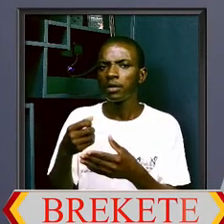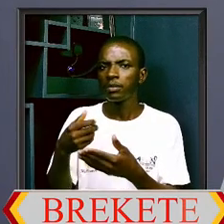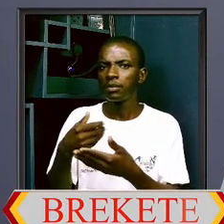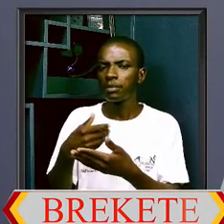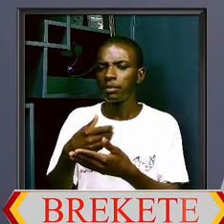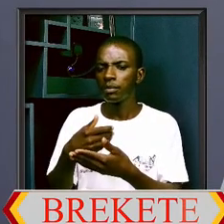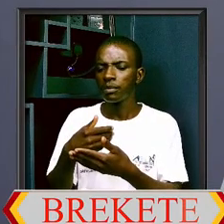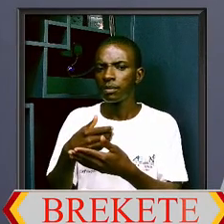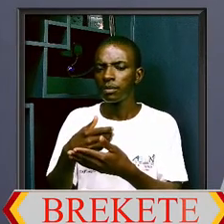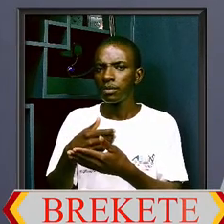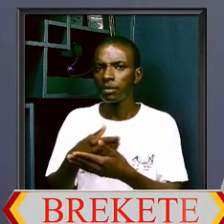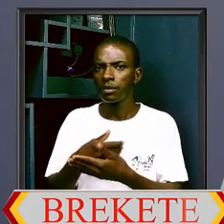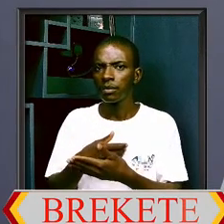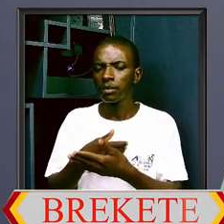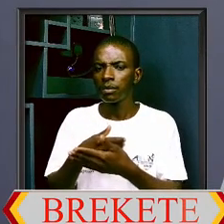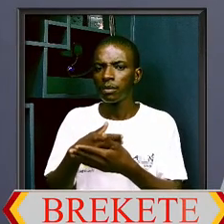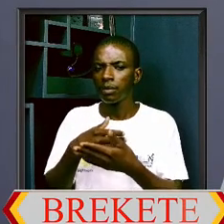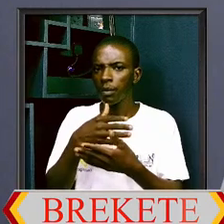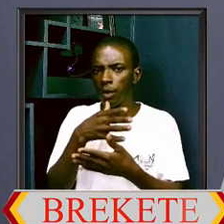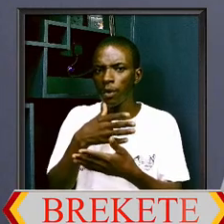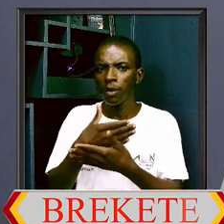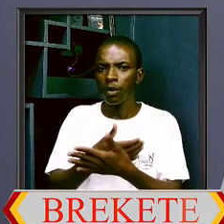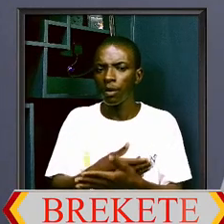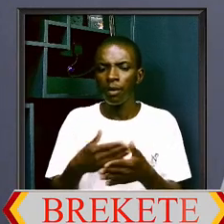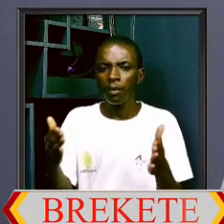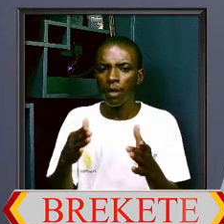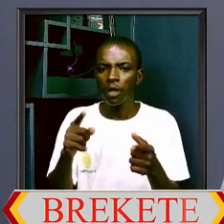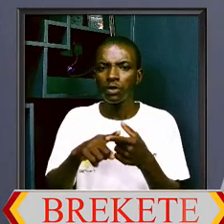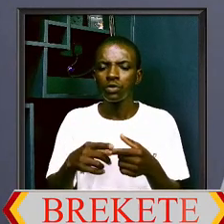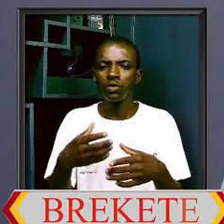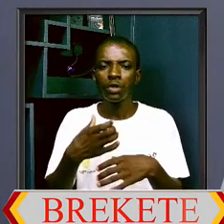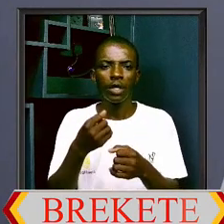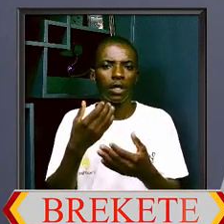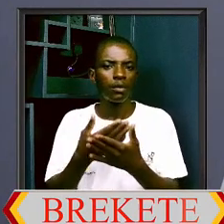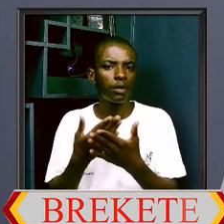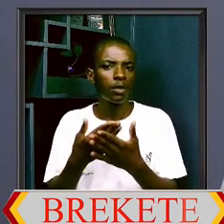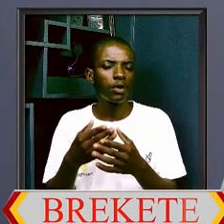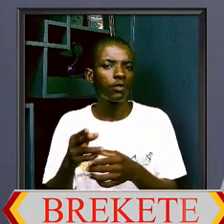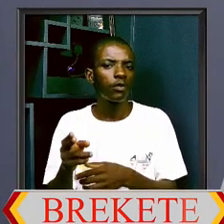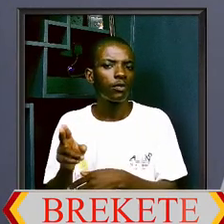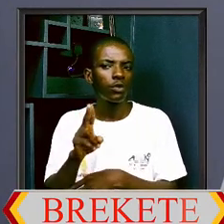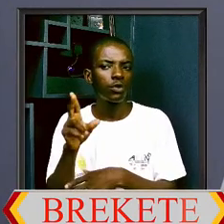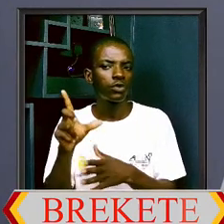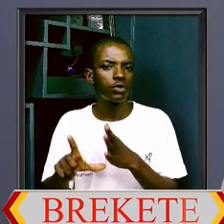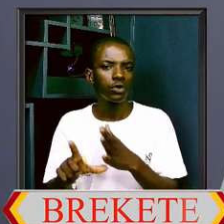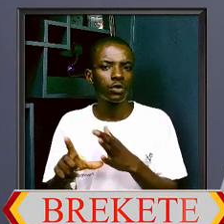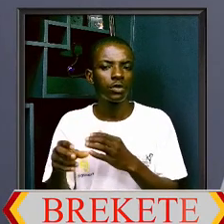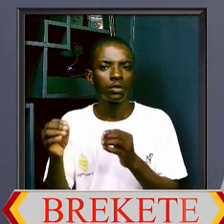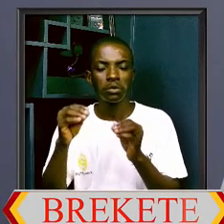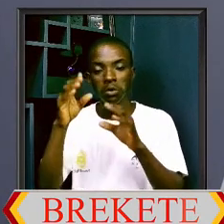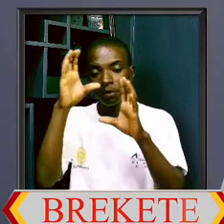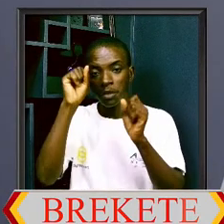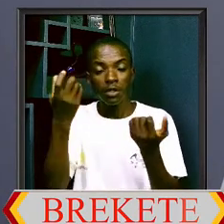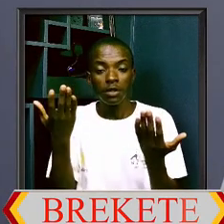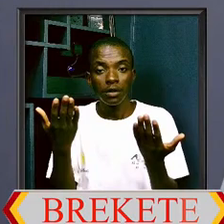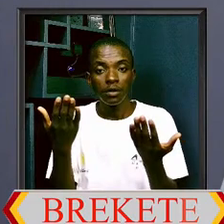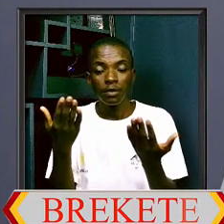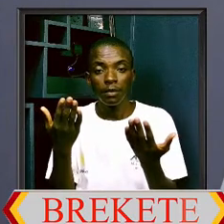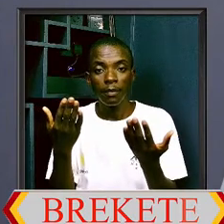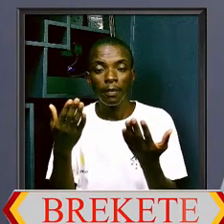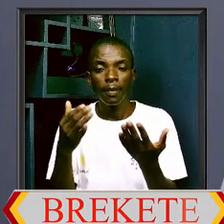P Mama bre don't they swell up now two of them plan to come collect money from useless foolish ordinary